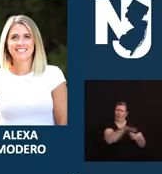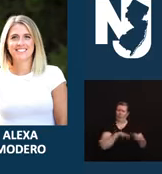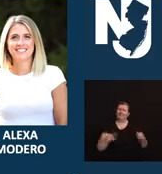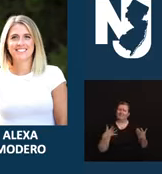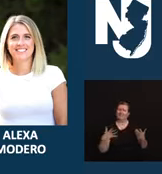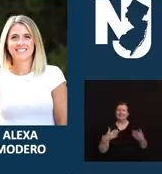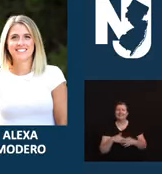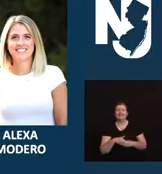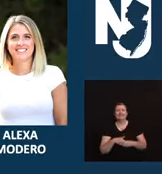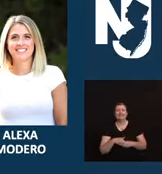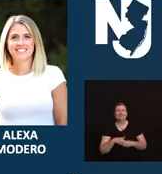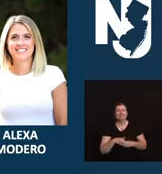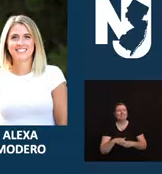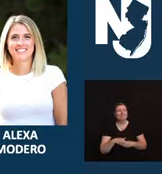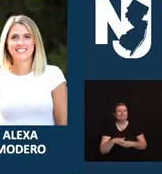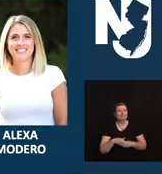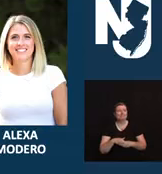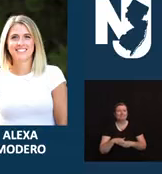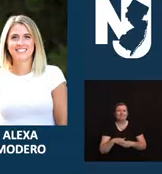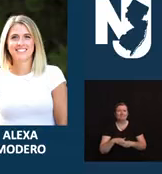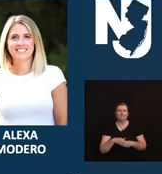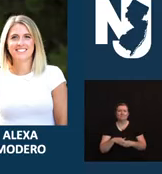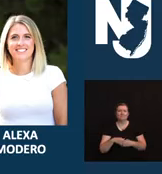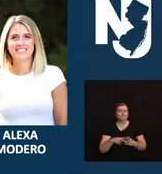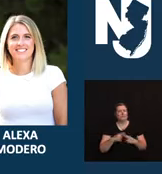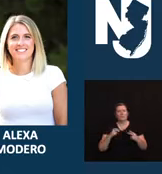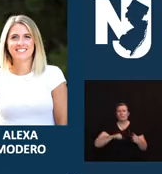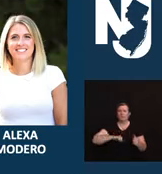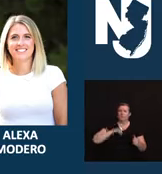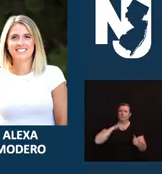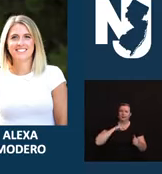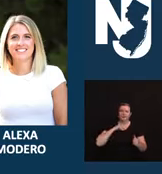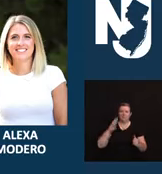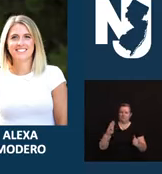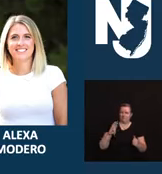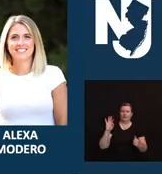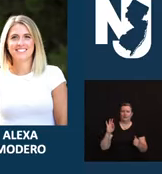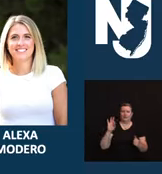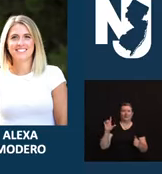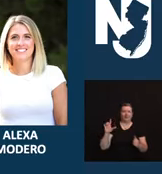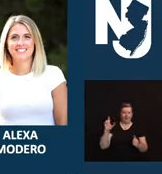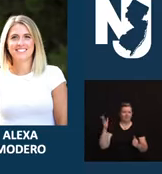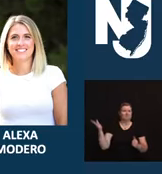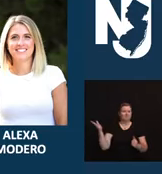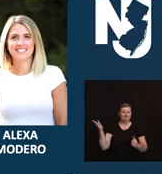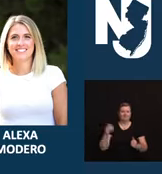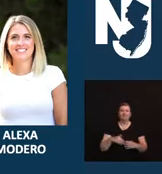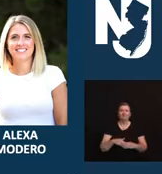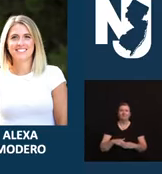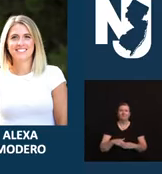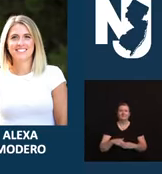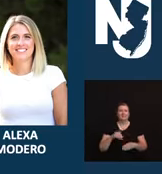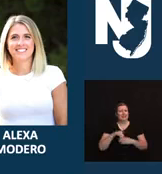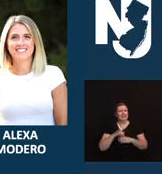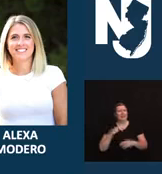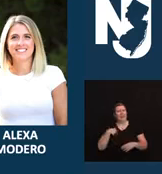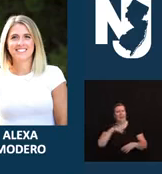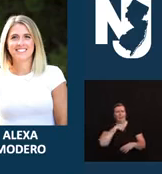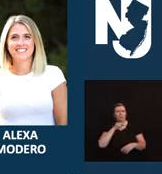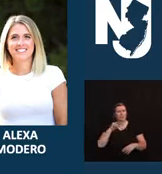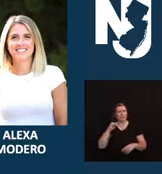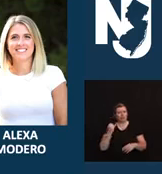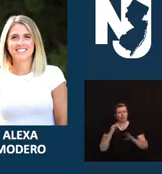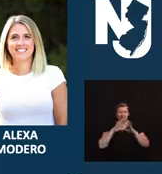helped us through this pandemic. We are proud to have Backpacks for Life among our New Jersey family, and we look forward to your